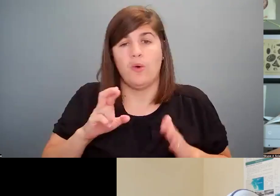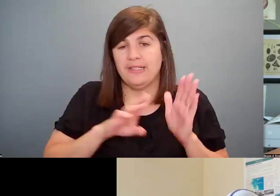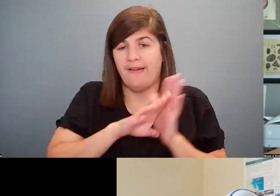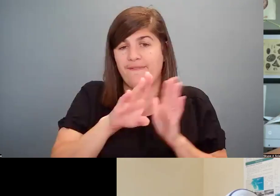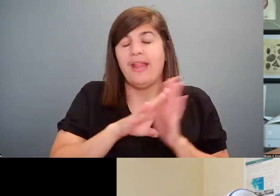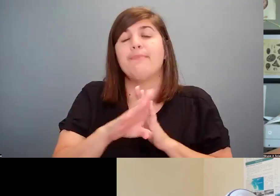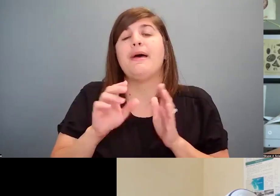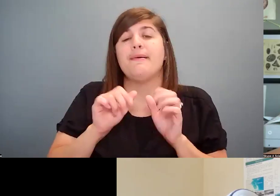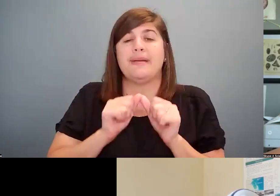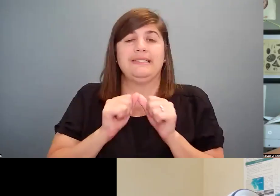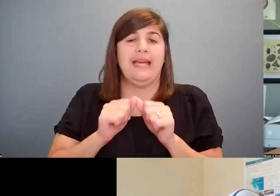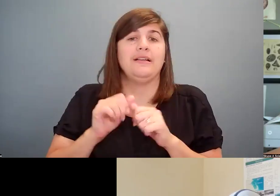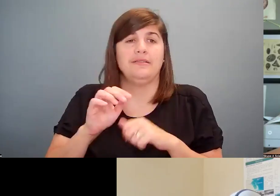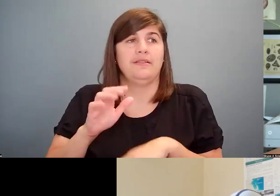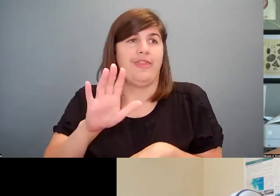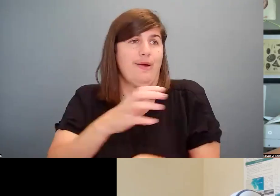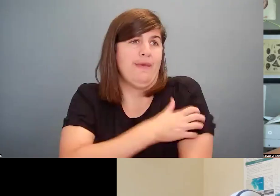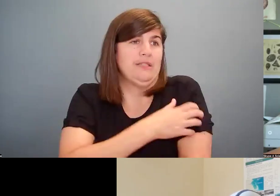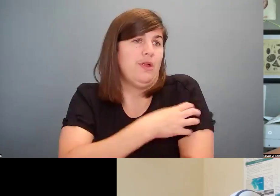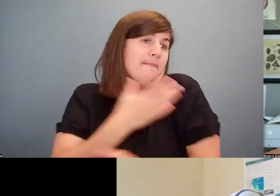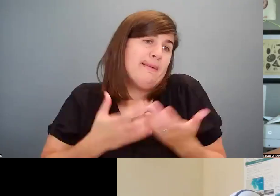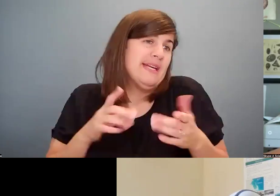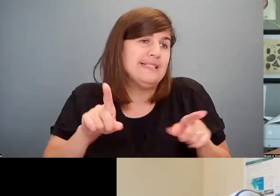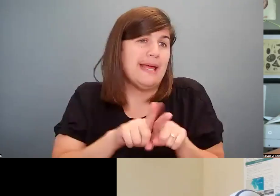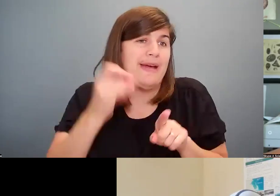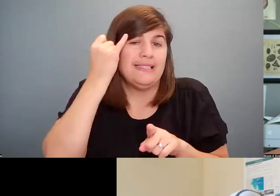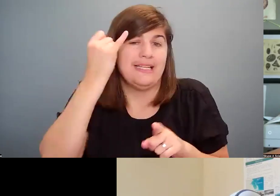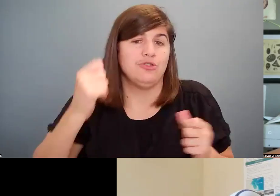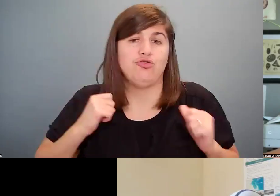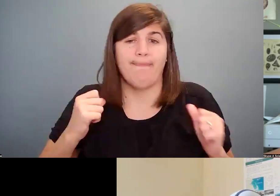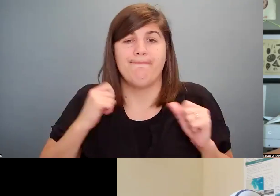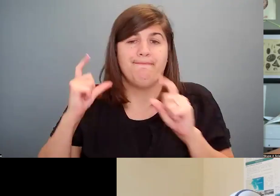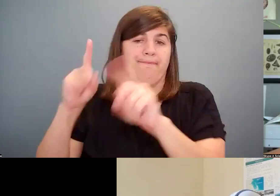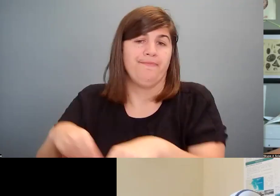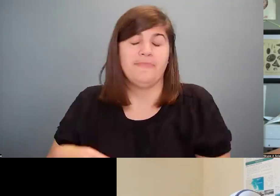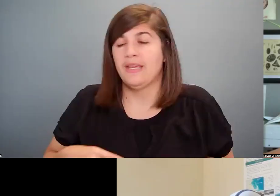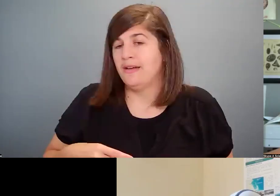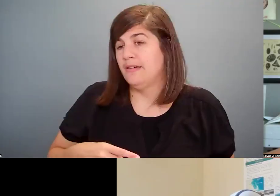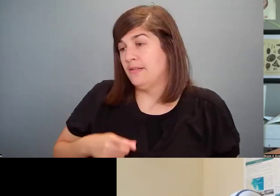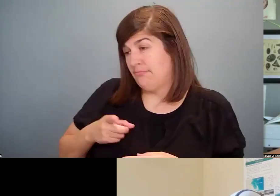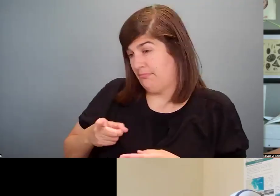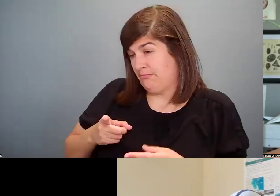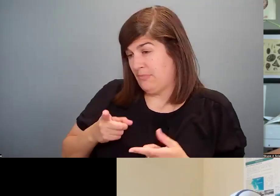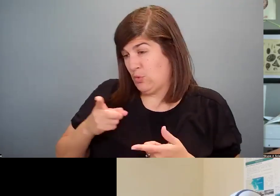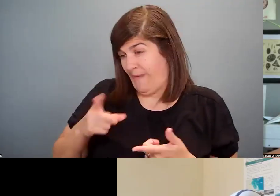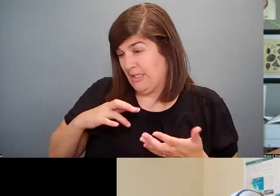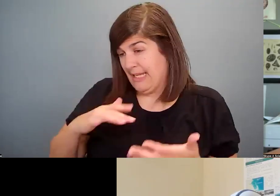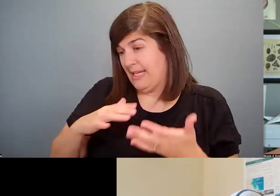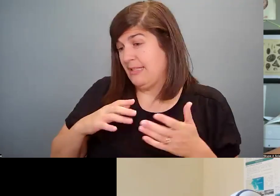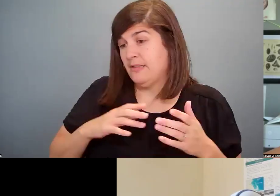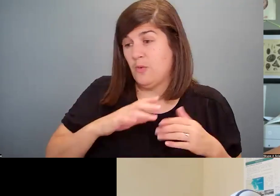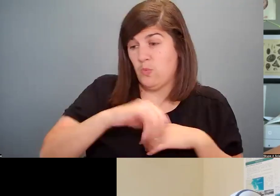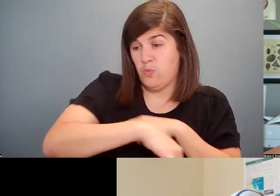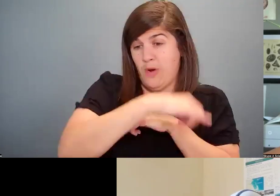their muscles, kind of like going to the gym. Cool. We've got a question. A student is asking if you've studied whether or not whales are capable